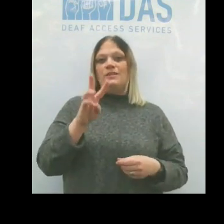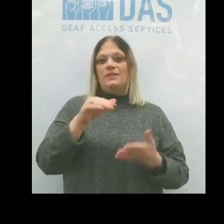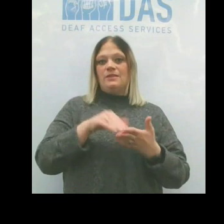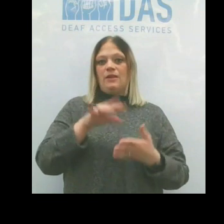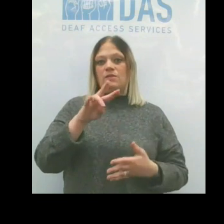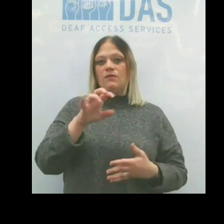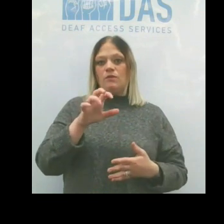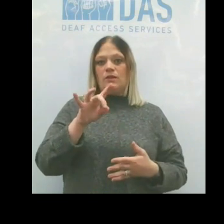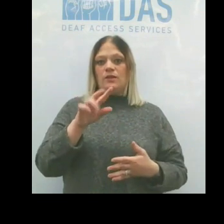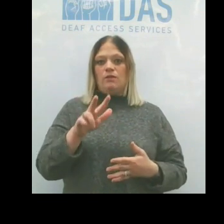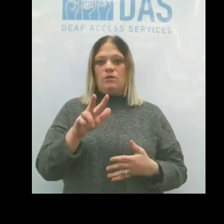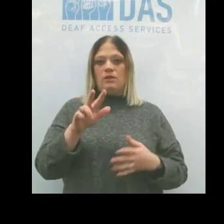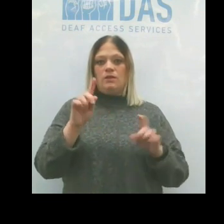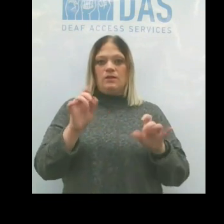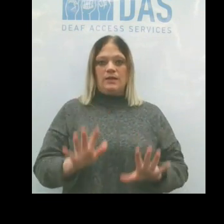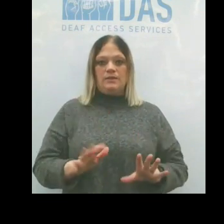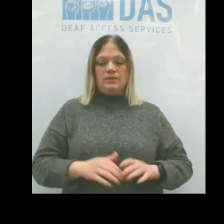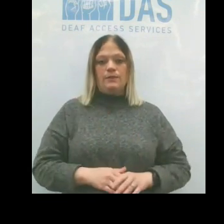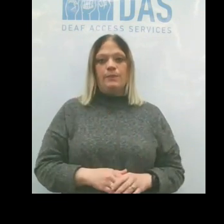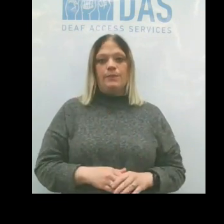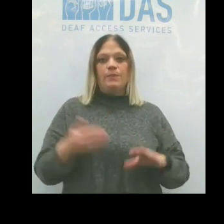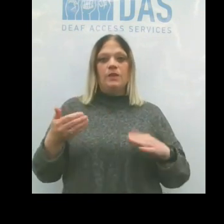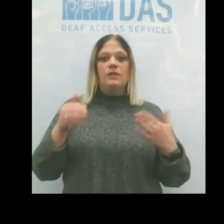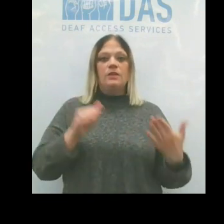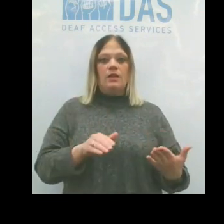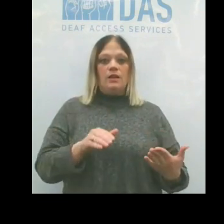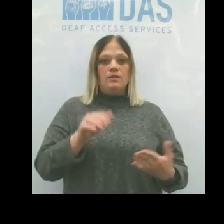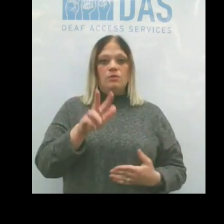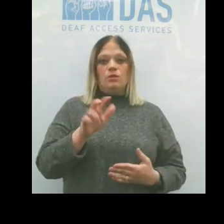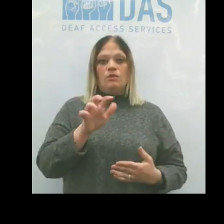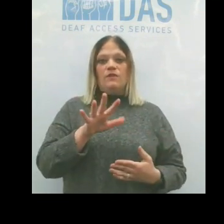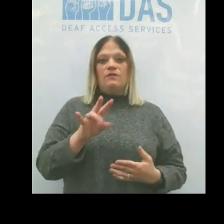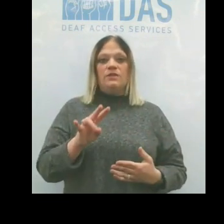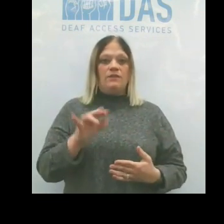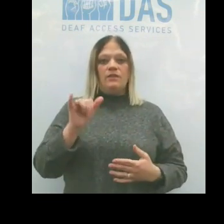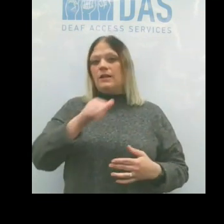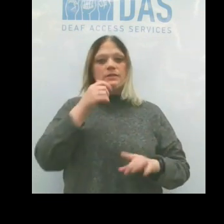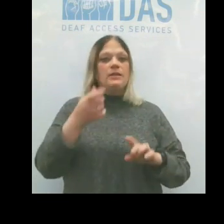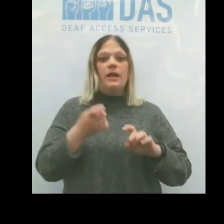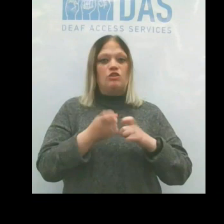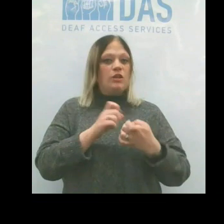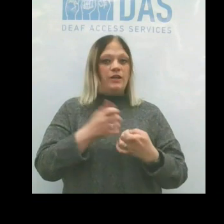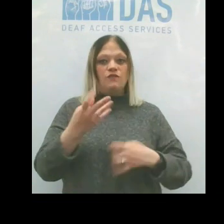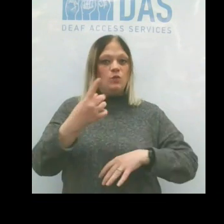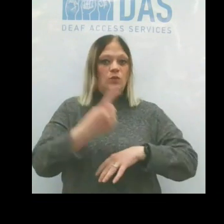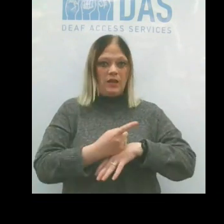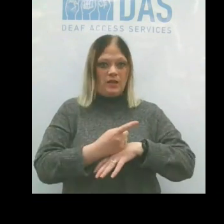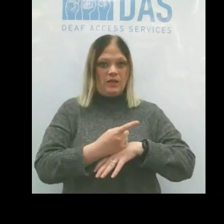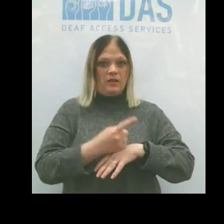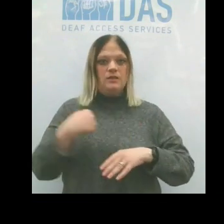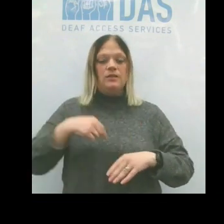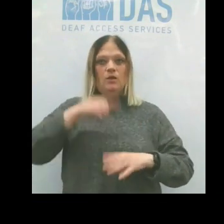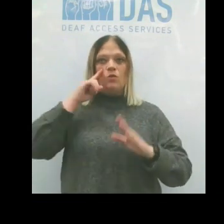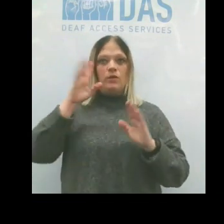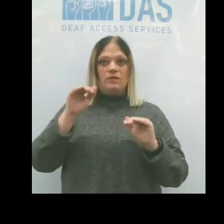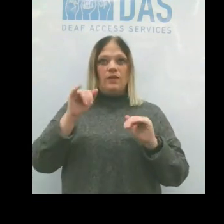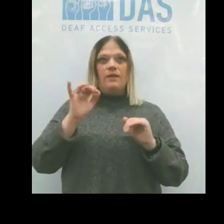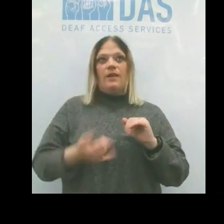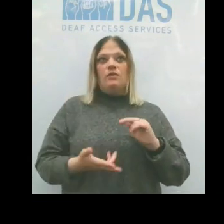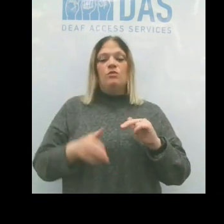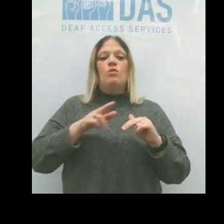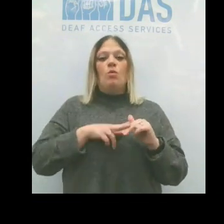26,783 tested. Deaths were 357. This hasn't changed in a few days. We do anticipate this to go